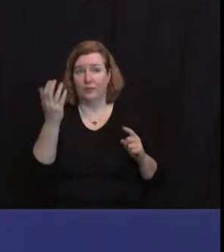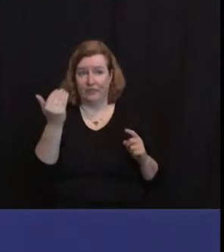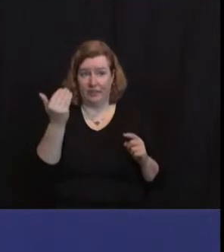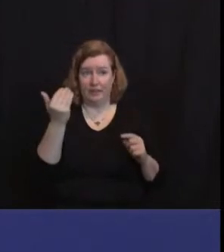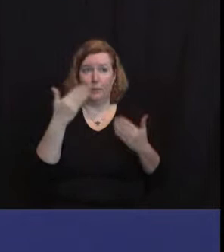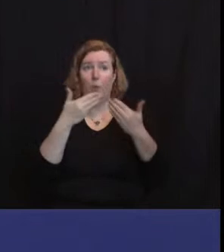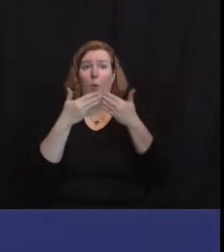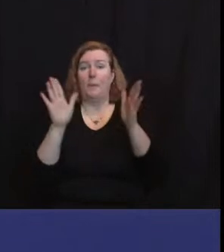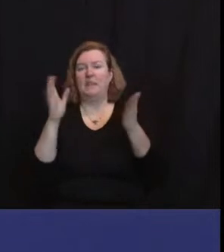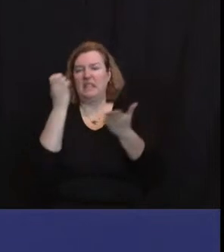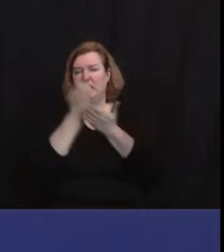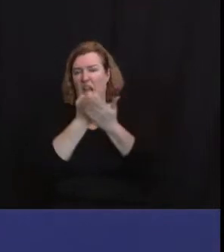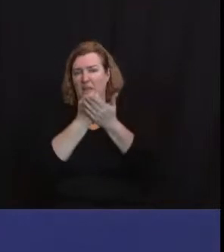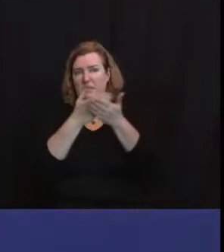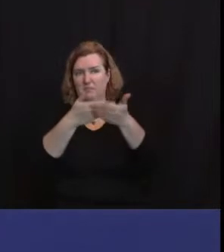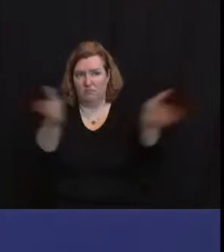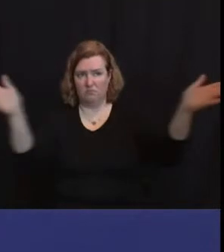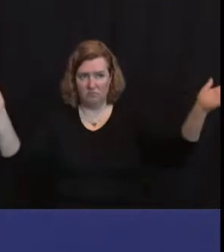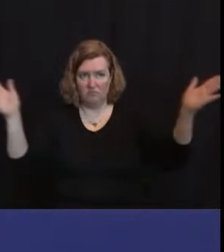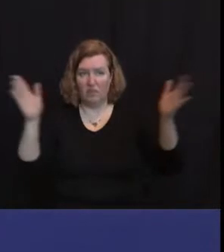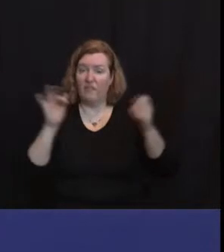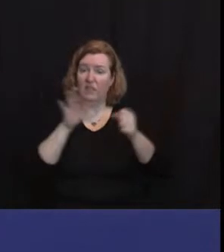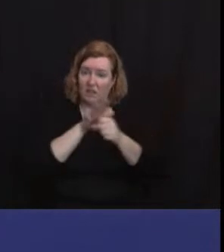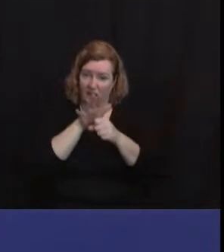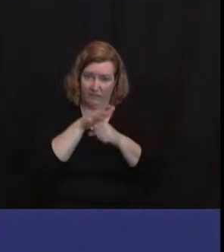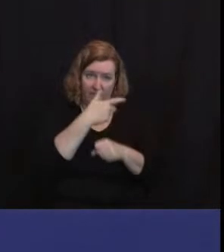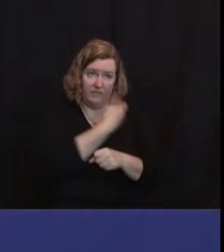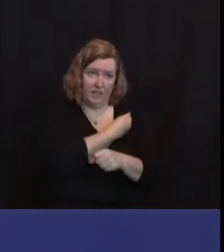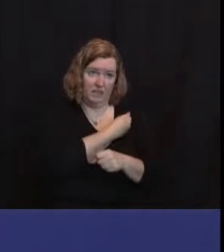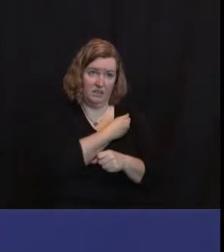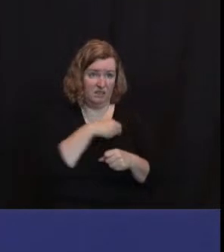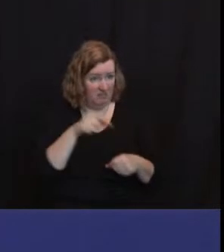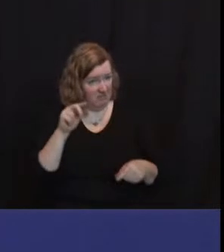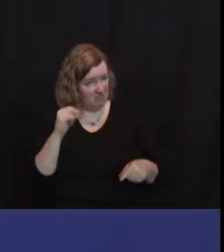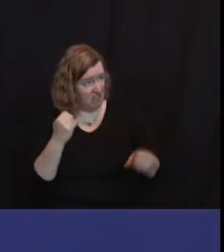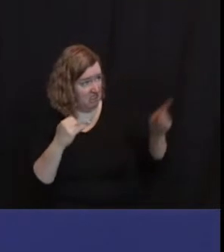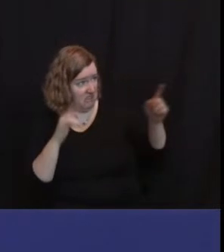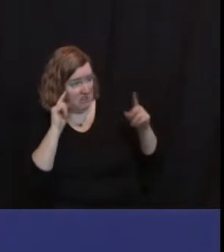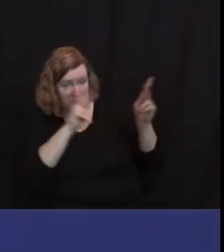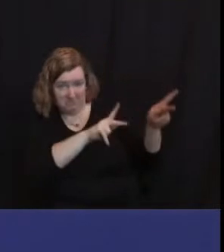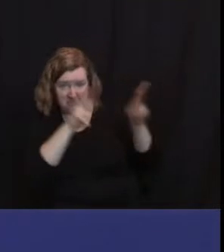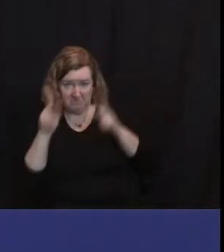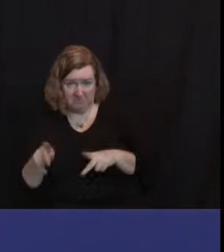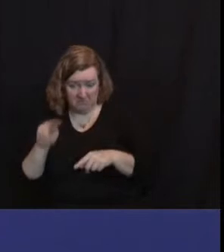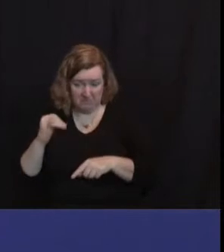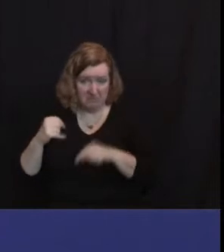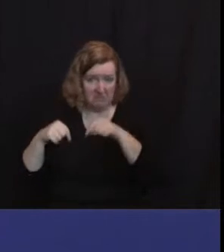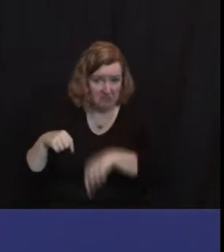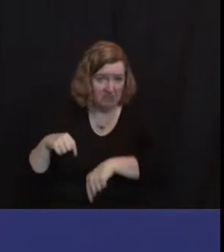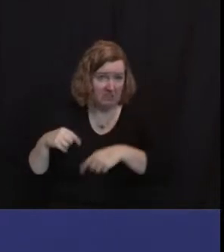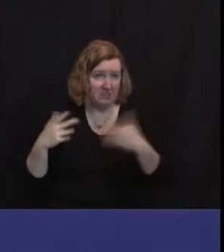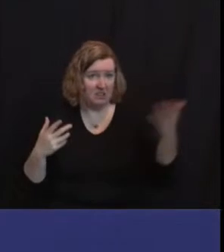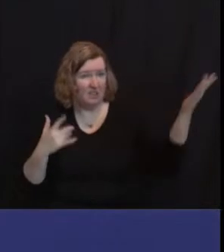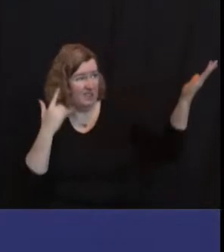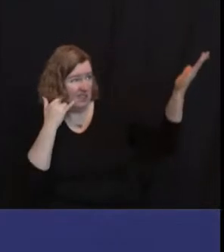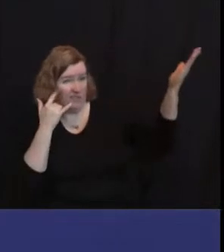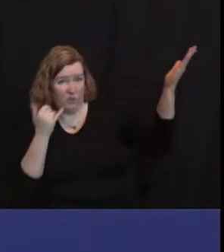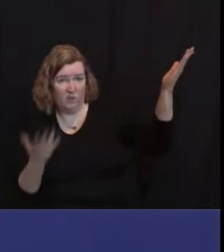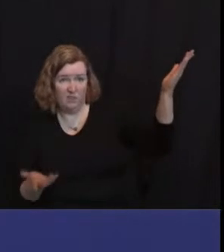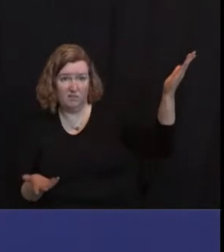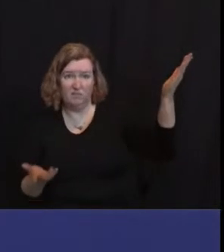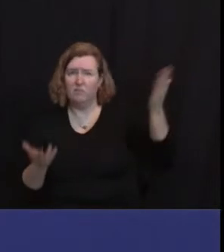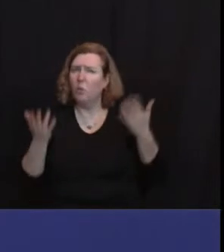supply remains steady. Are you considering something similar in New Jersey, considering you've put hospitalizations at